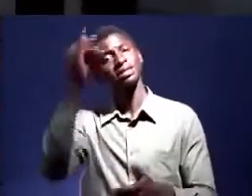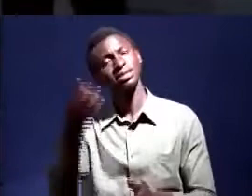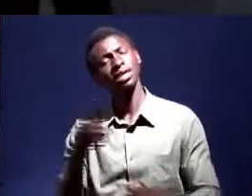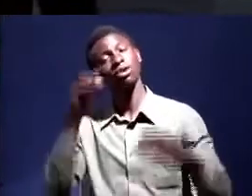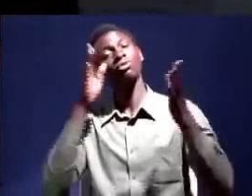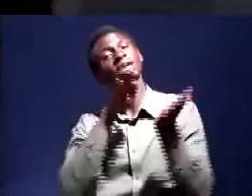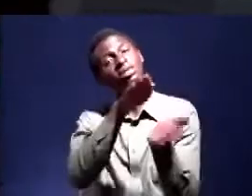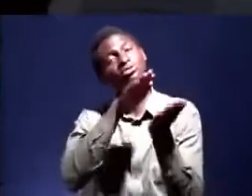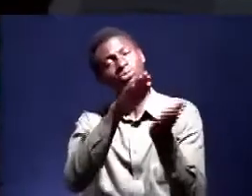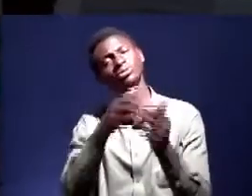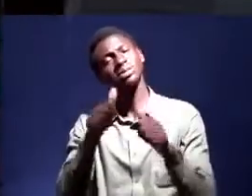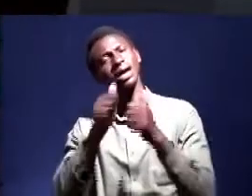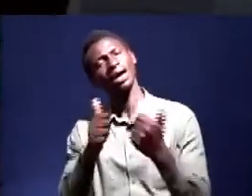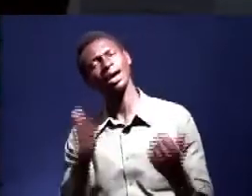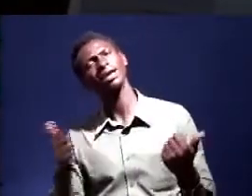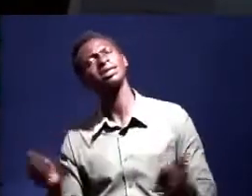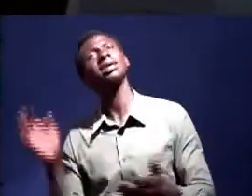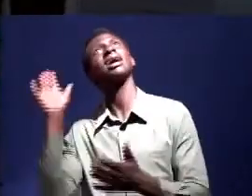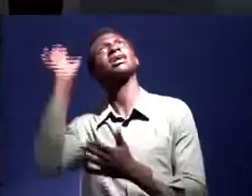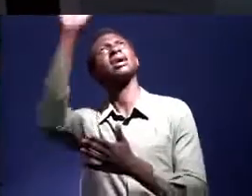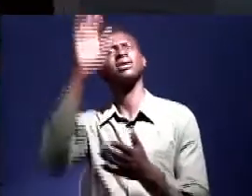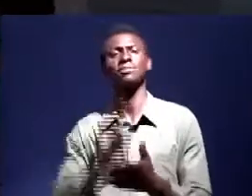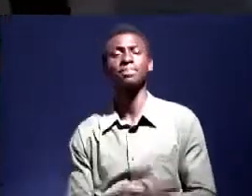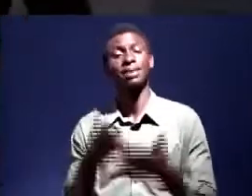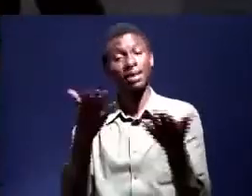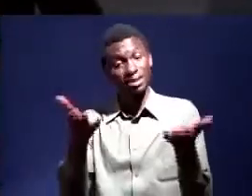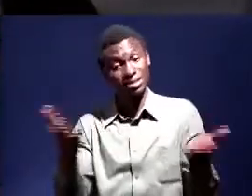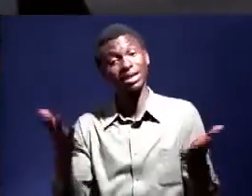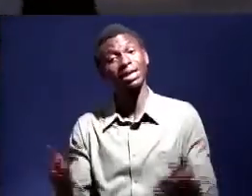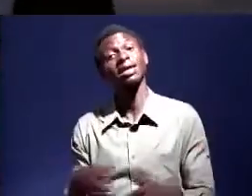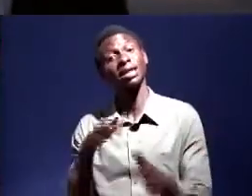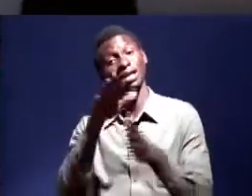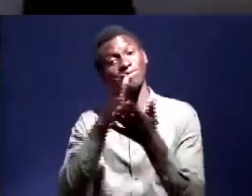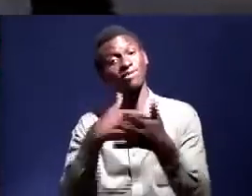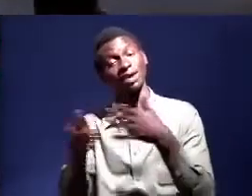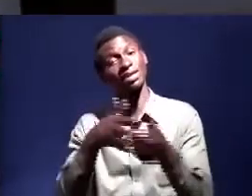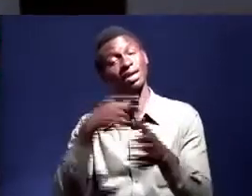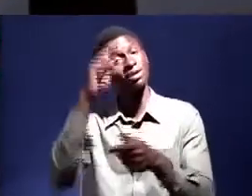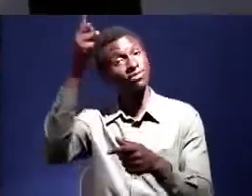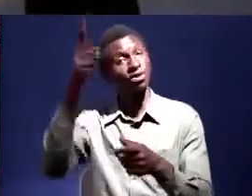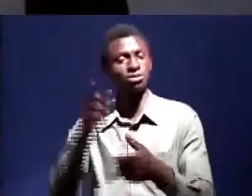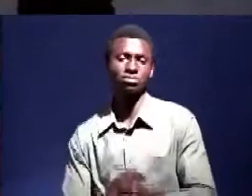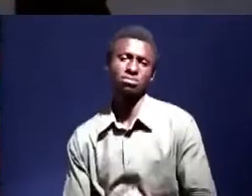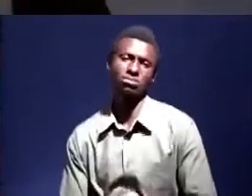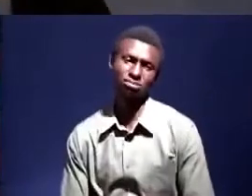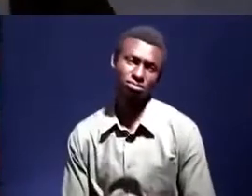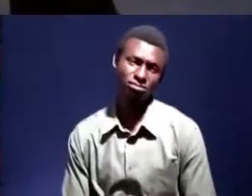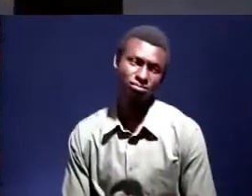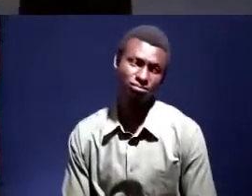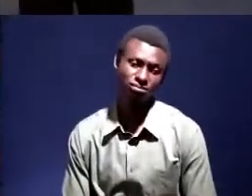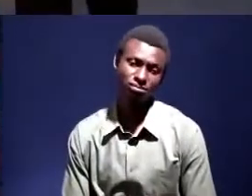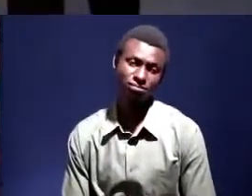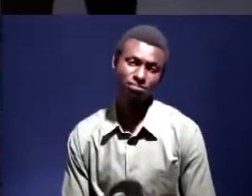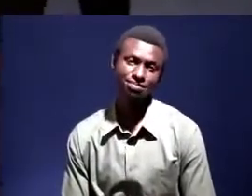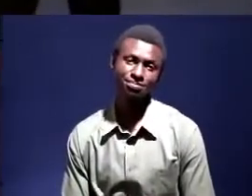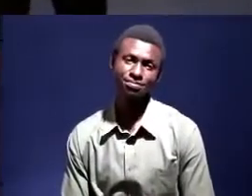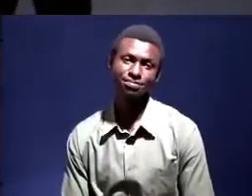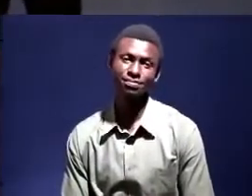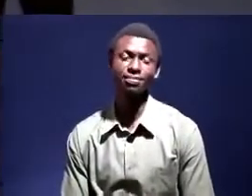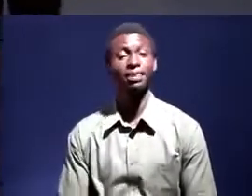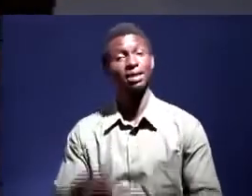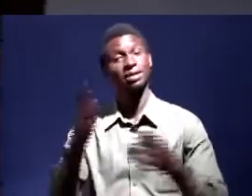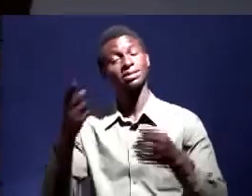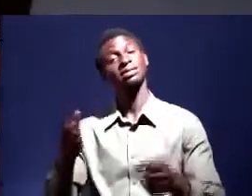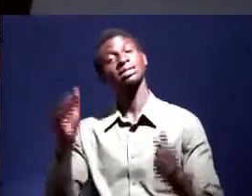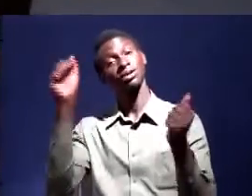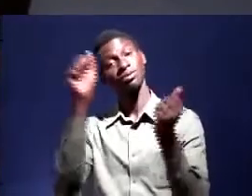Certainly he kept his word. Now there's a second reason, second thing that happened to Jesus at baptism.